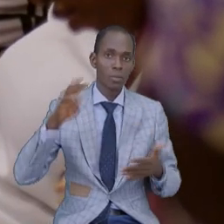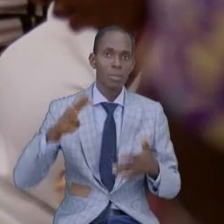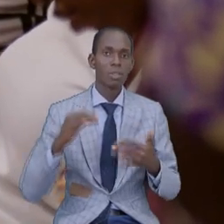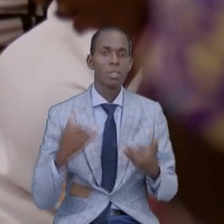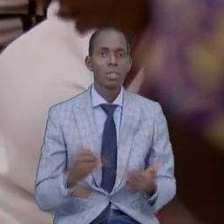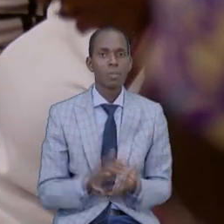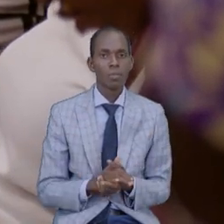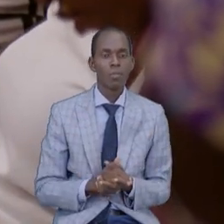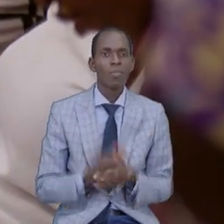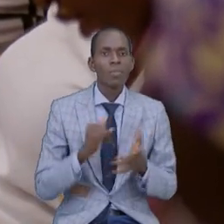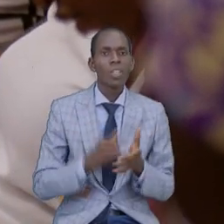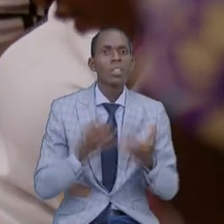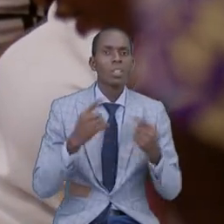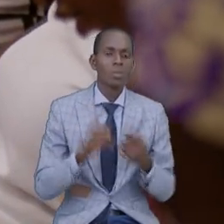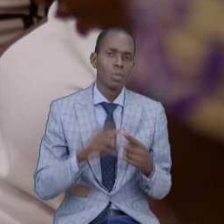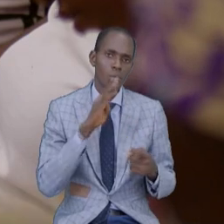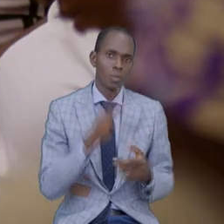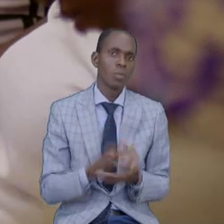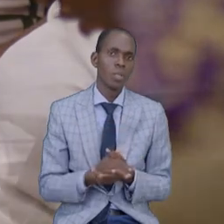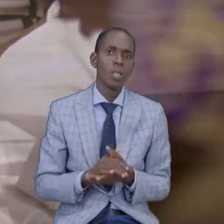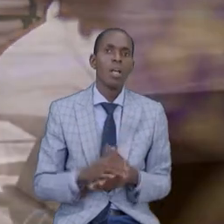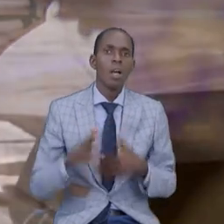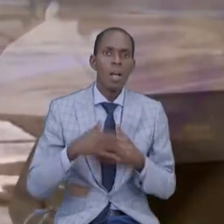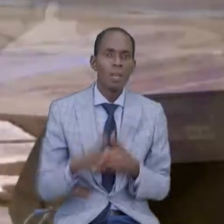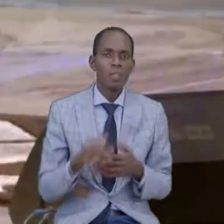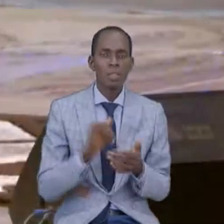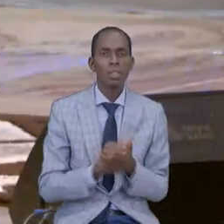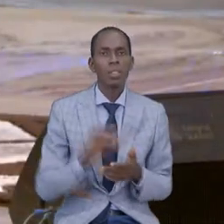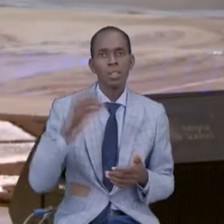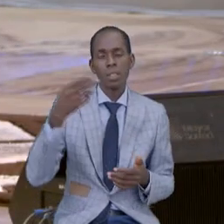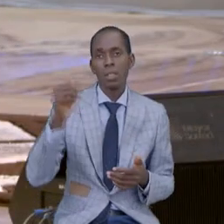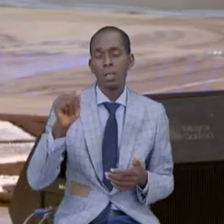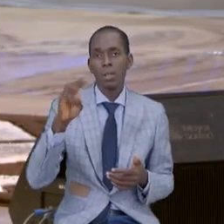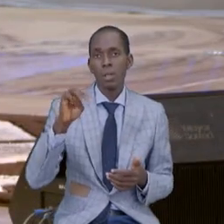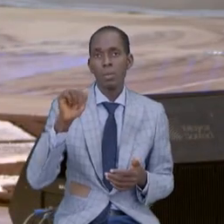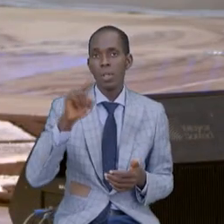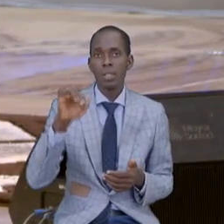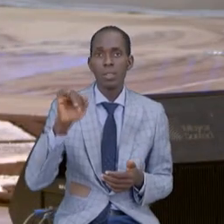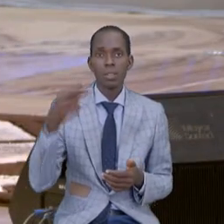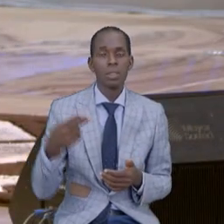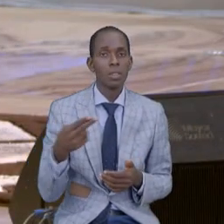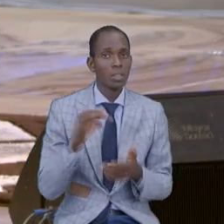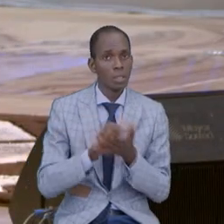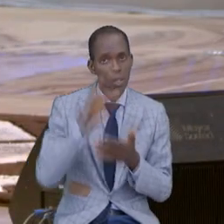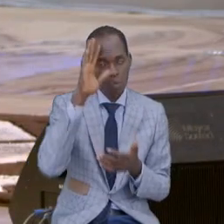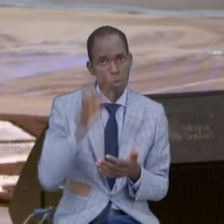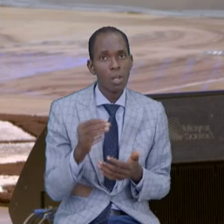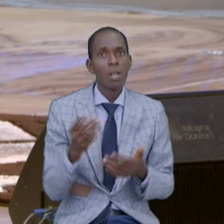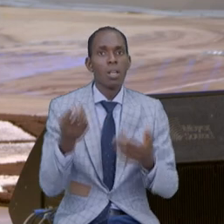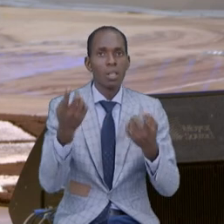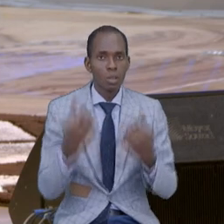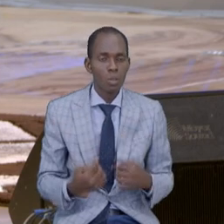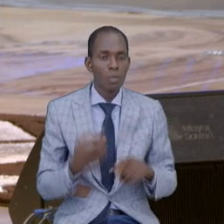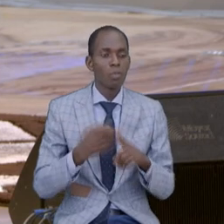now it came to pass, after that Amaziah, that the man was come from the slaughter of